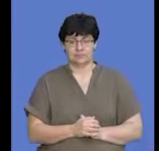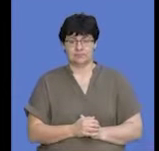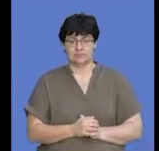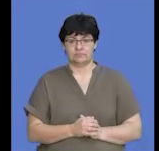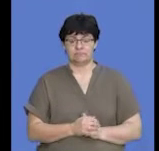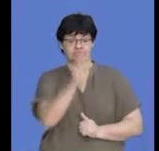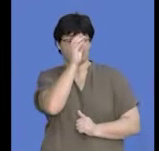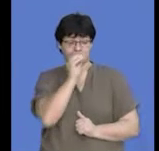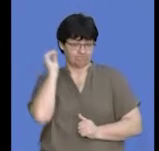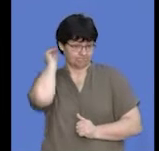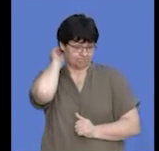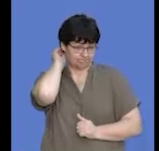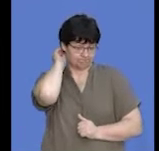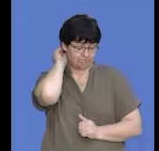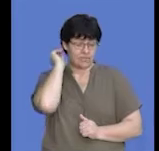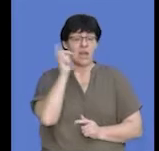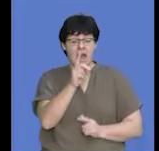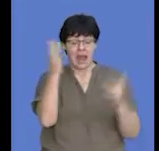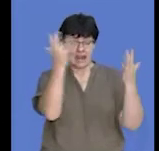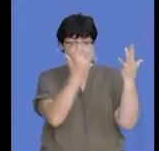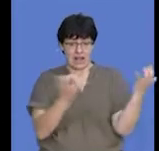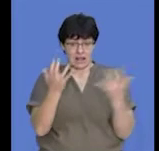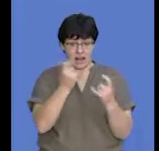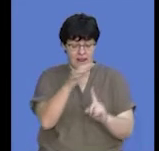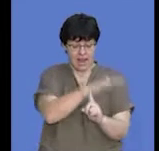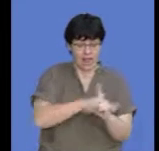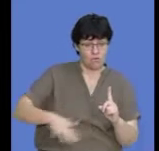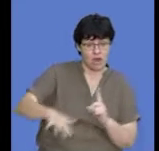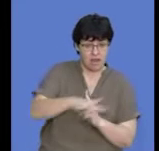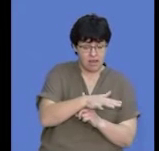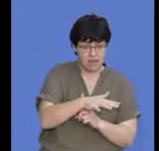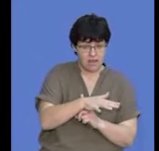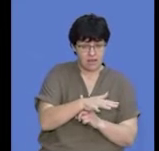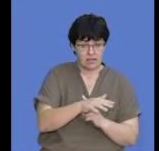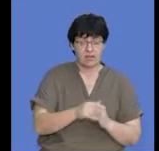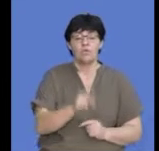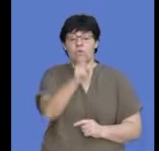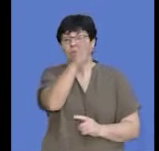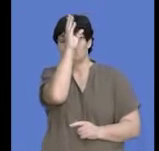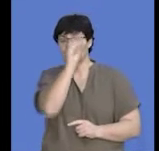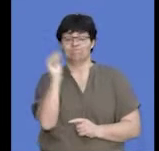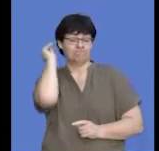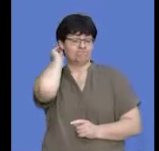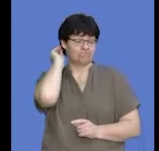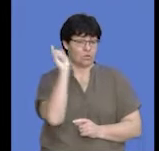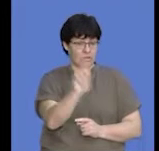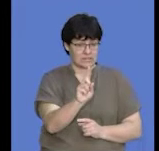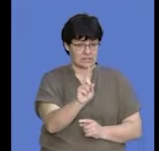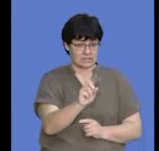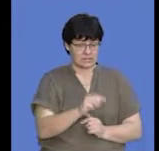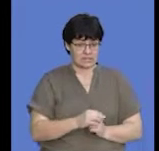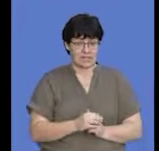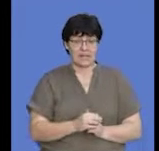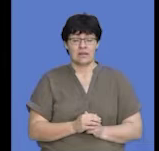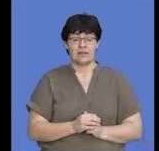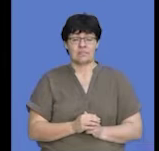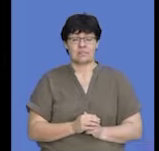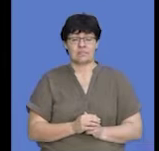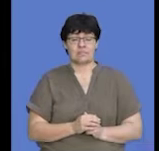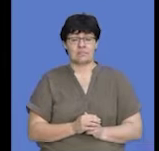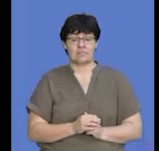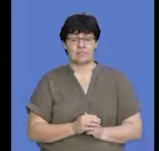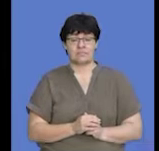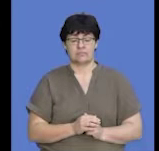Note the following. When it comes to calculating area, you should always remember scale is used